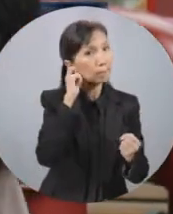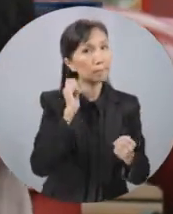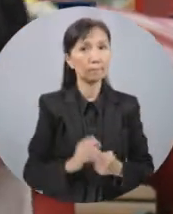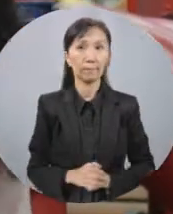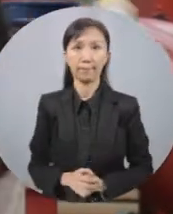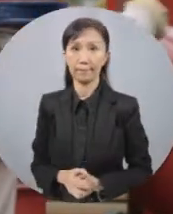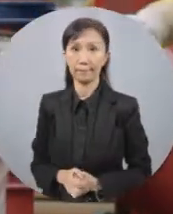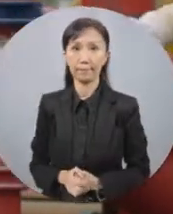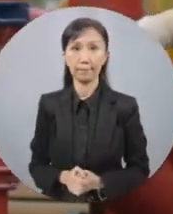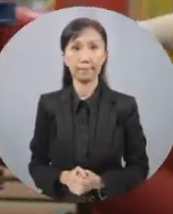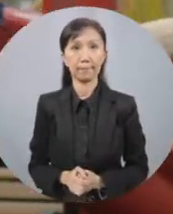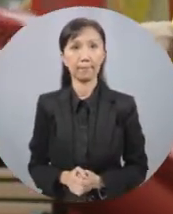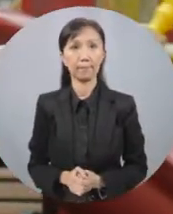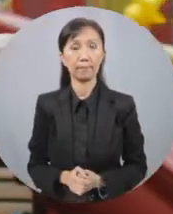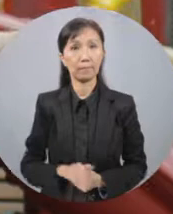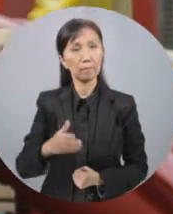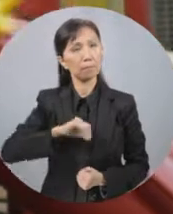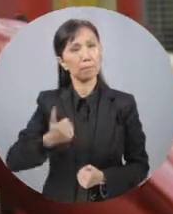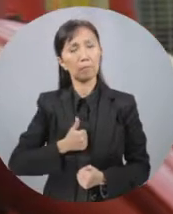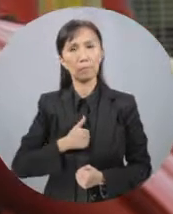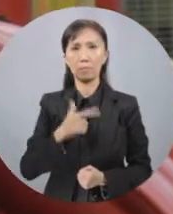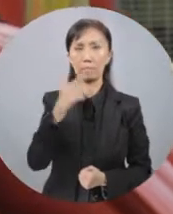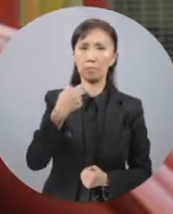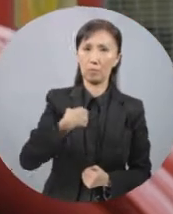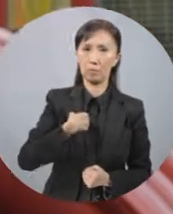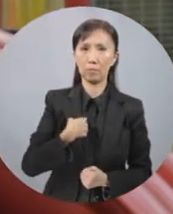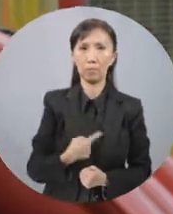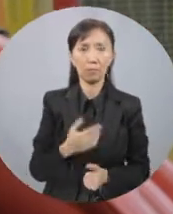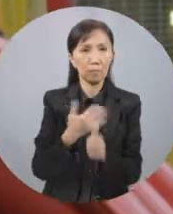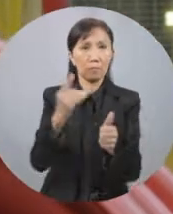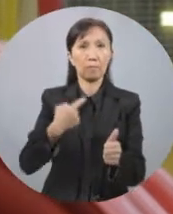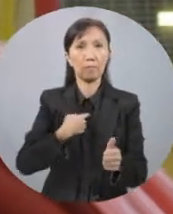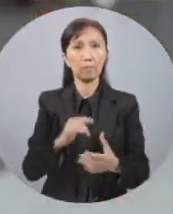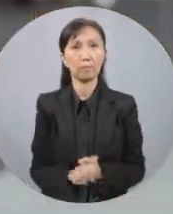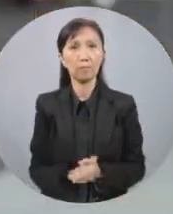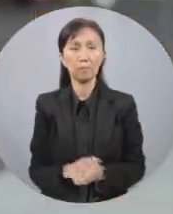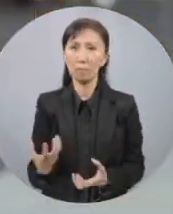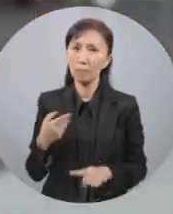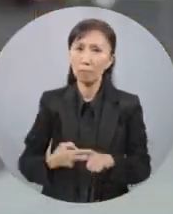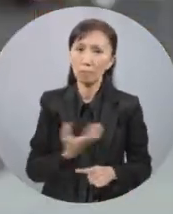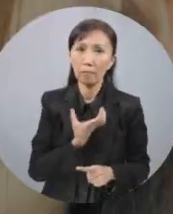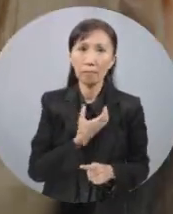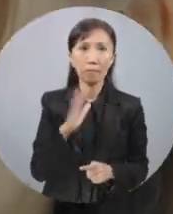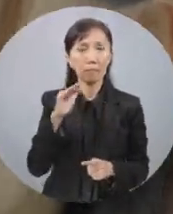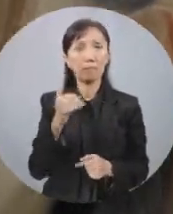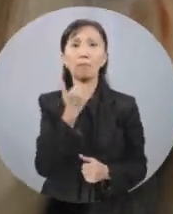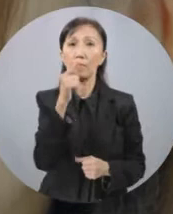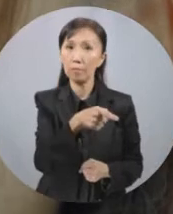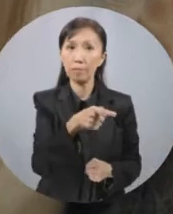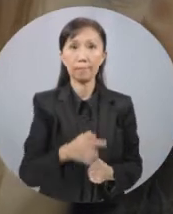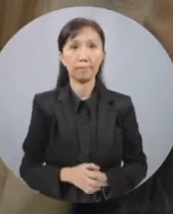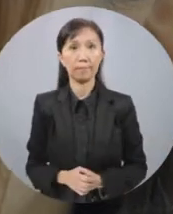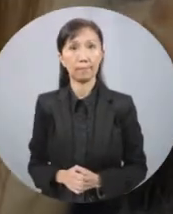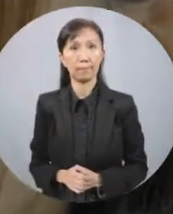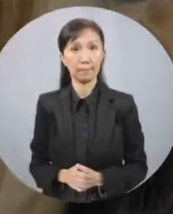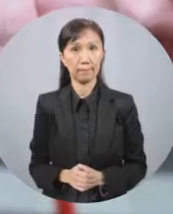leaving to pick up my daughter. But my boss didn't sympathize with my situation and even sacked me. I'm very mad. I can lodge a complaint,